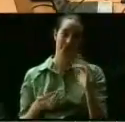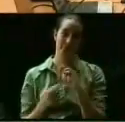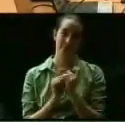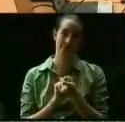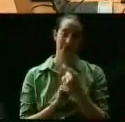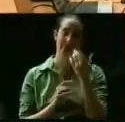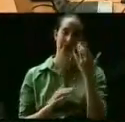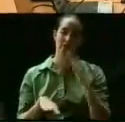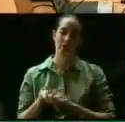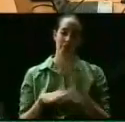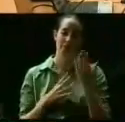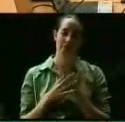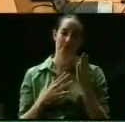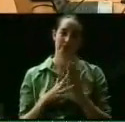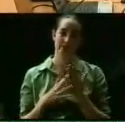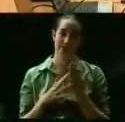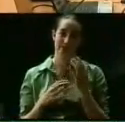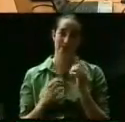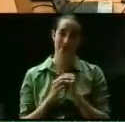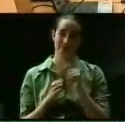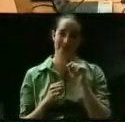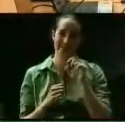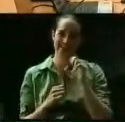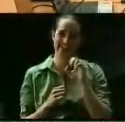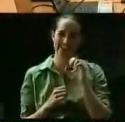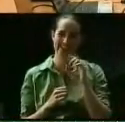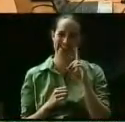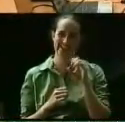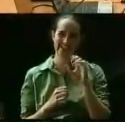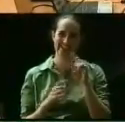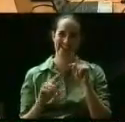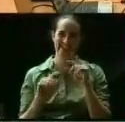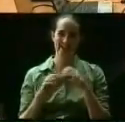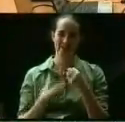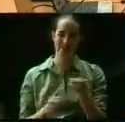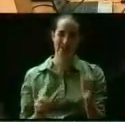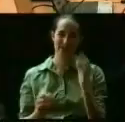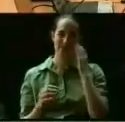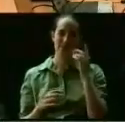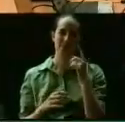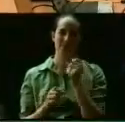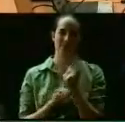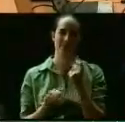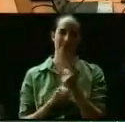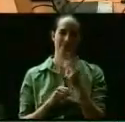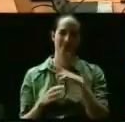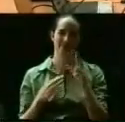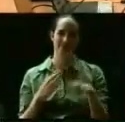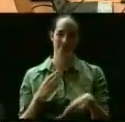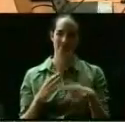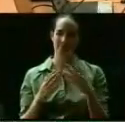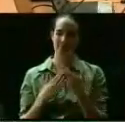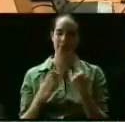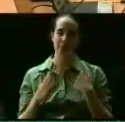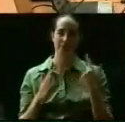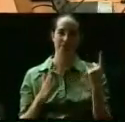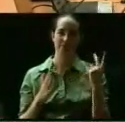on file in the local TDEC office. Now, I know the annual reports were on file before I filed my